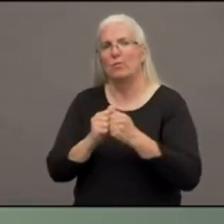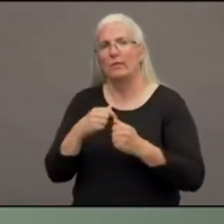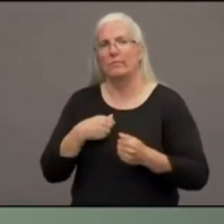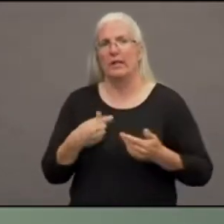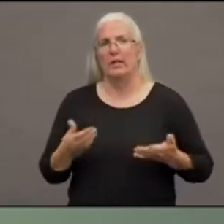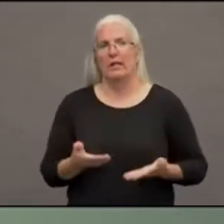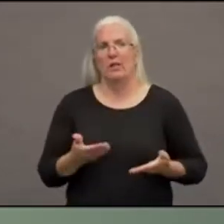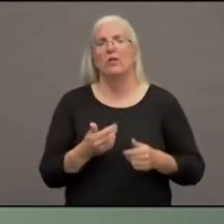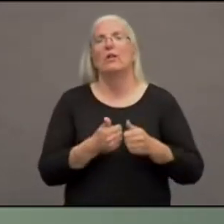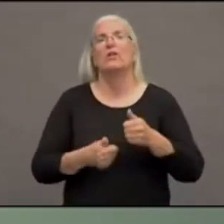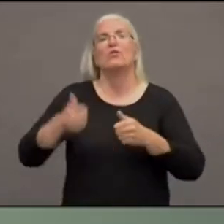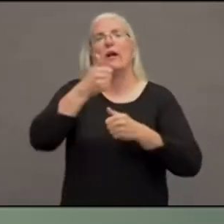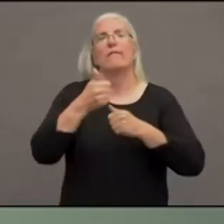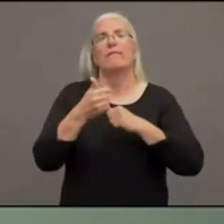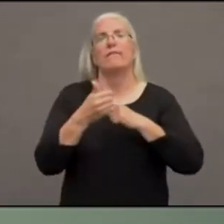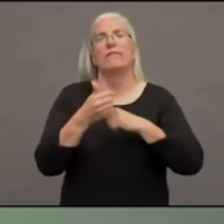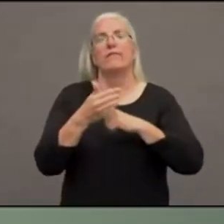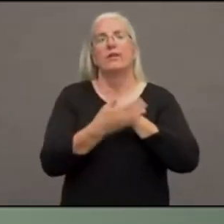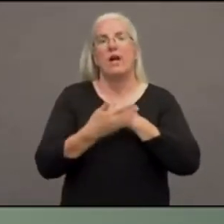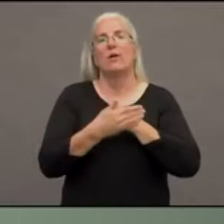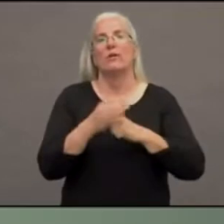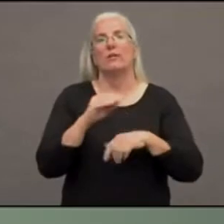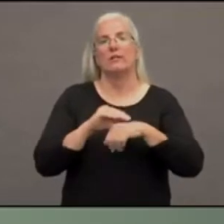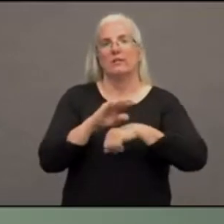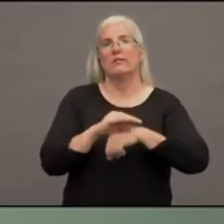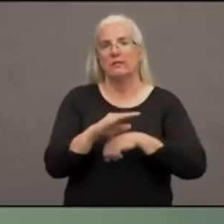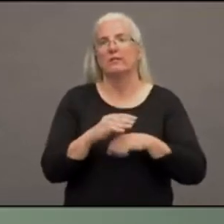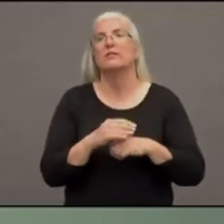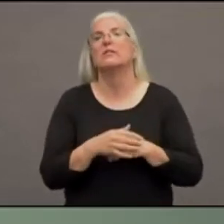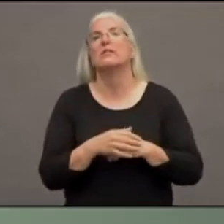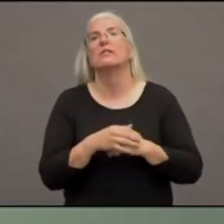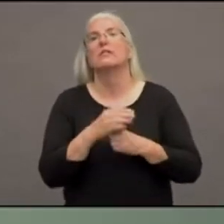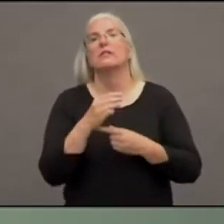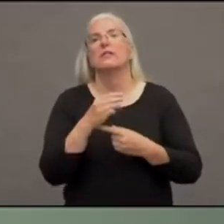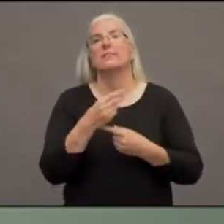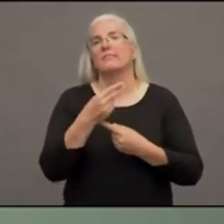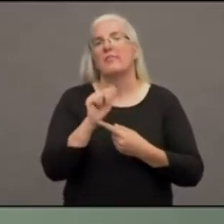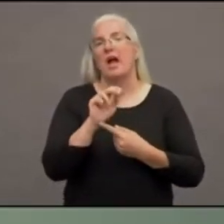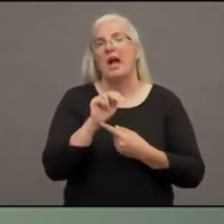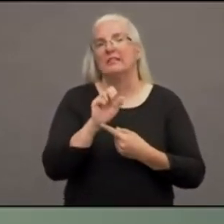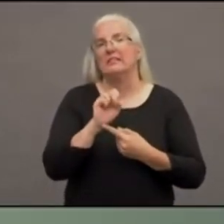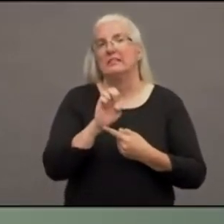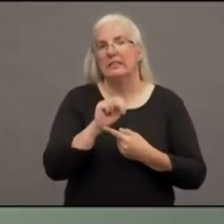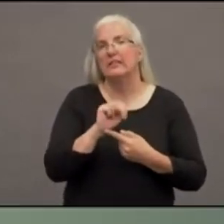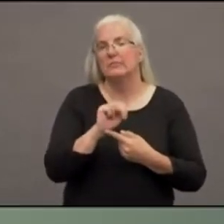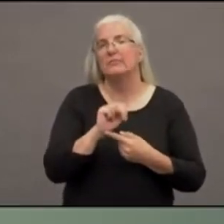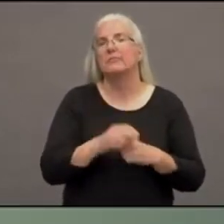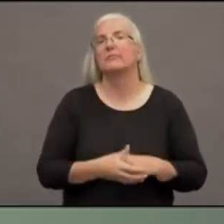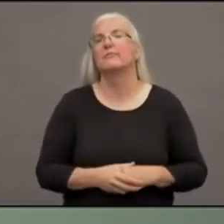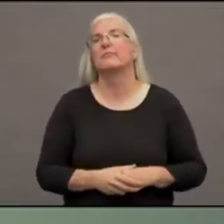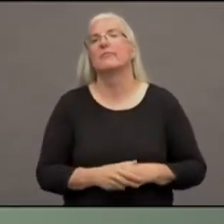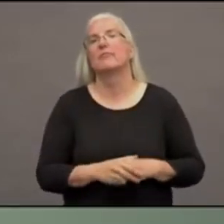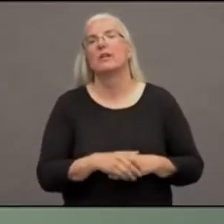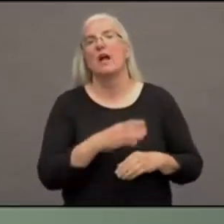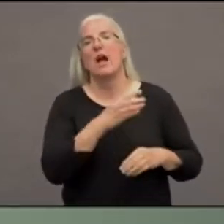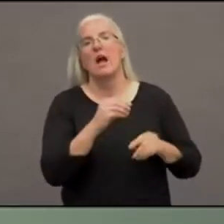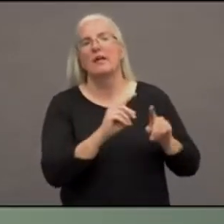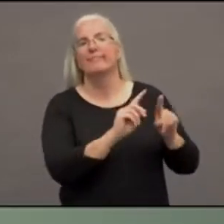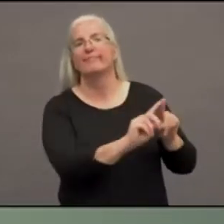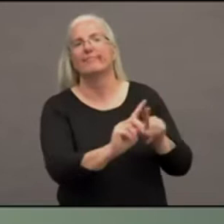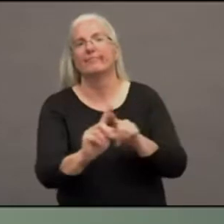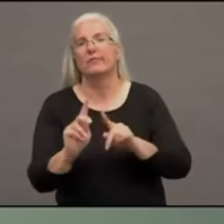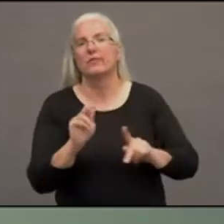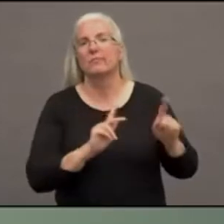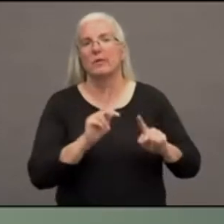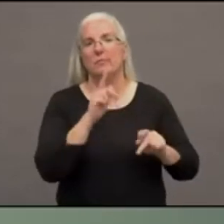Greta Hansen, Assistant County Counsel Tony Lopresti, and the team of Deputy County Counsels. We've got